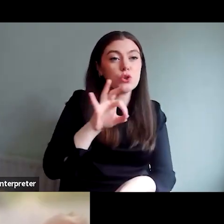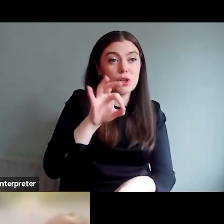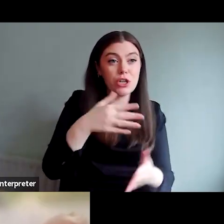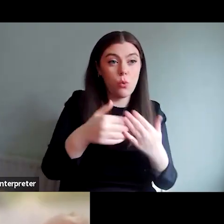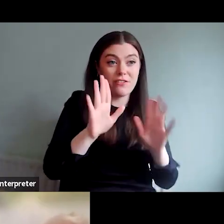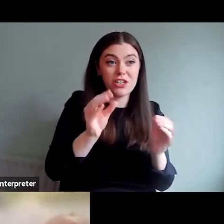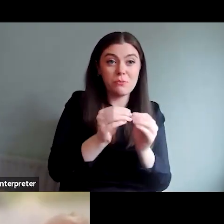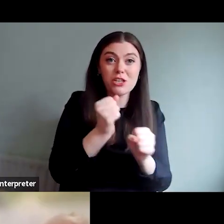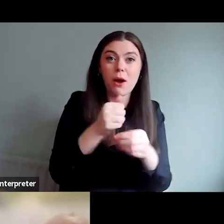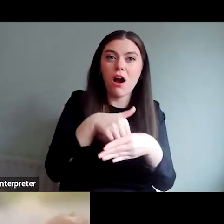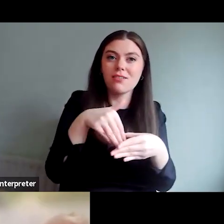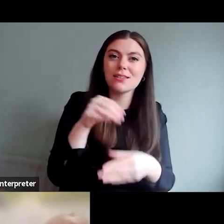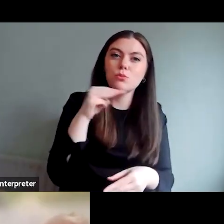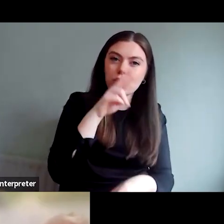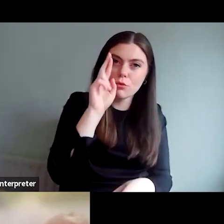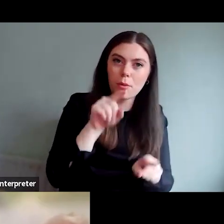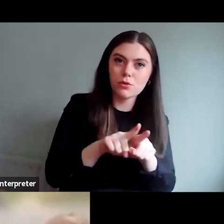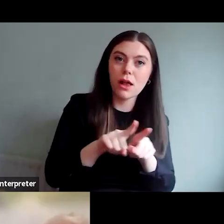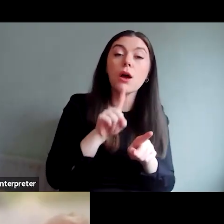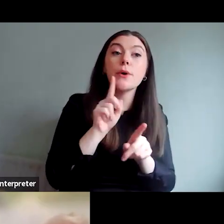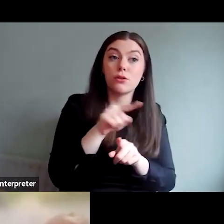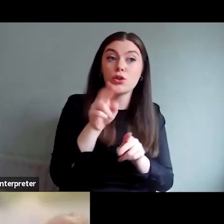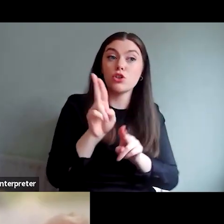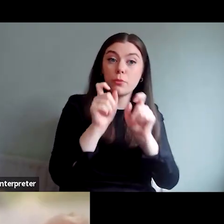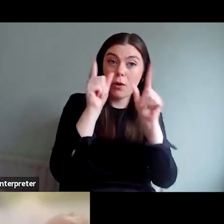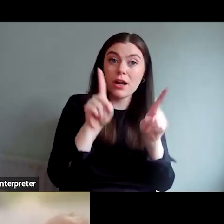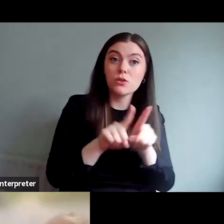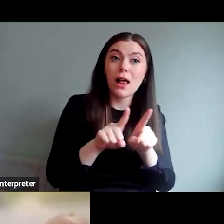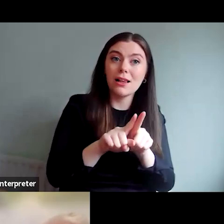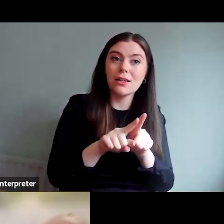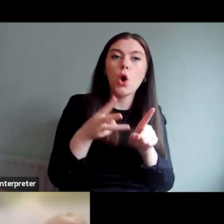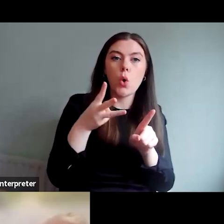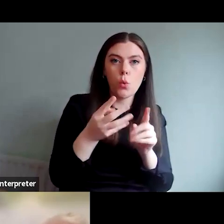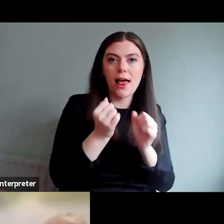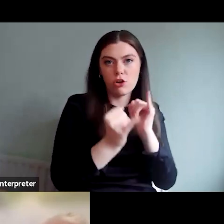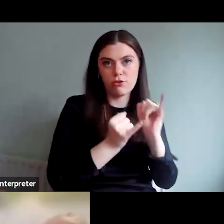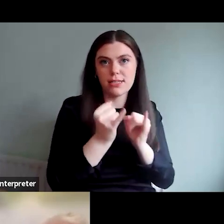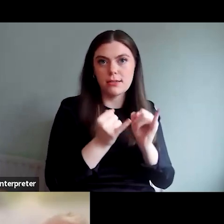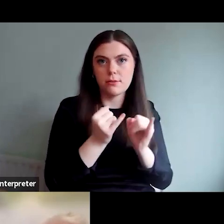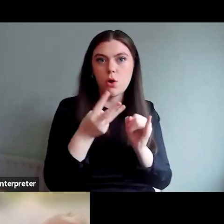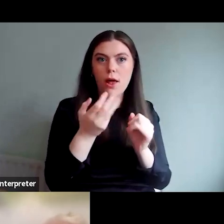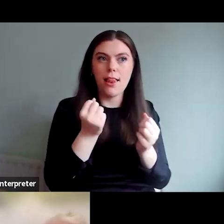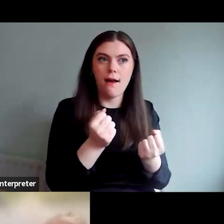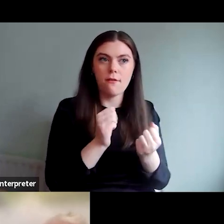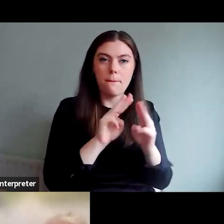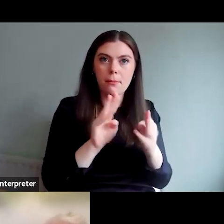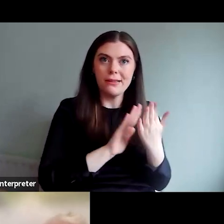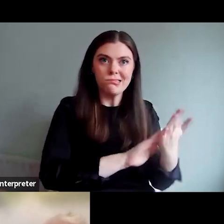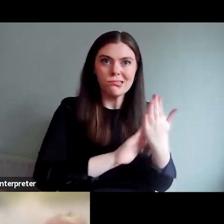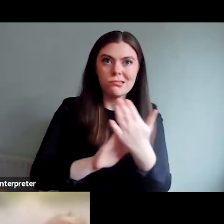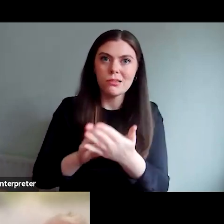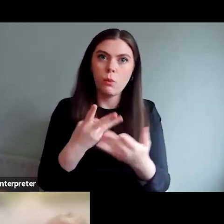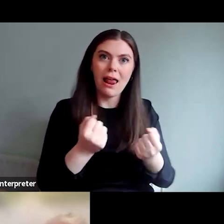We also feel it's important just that people should be aware that there will be some backlash. They will face some quite hostile